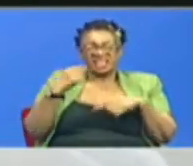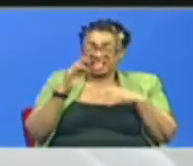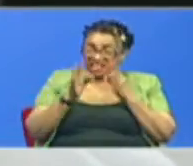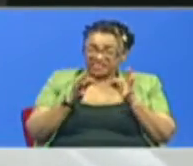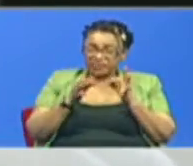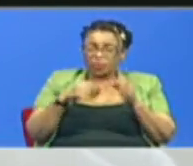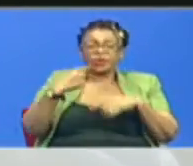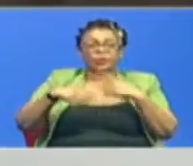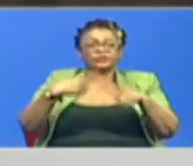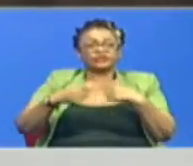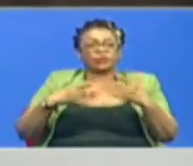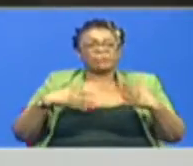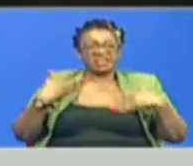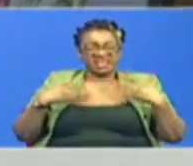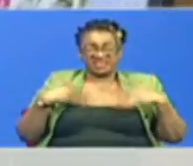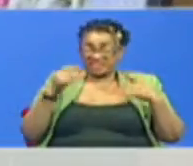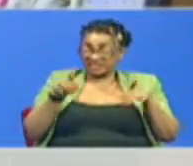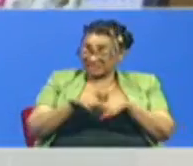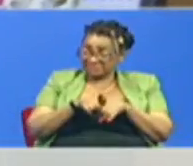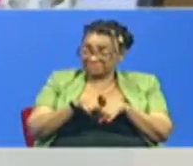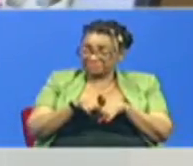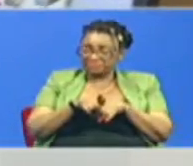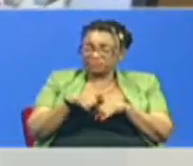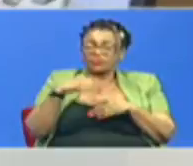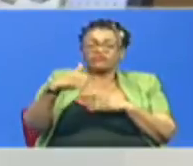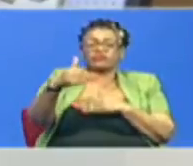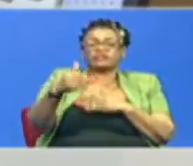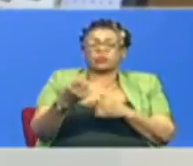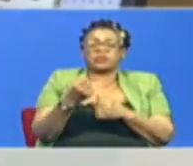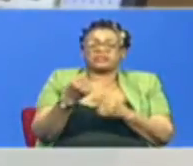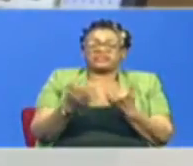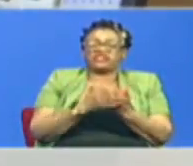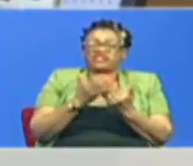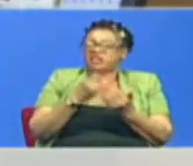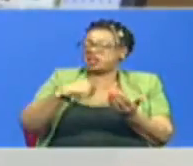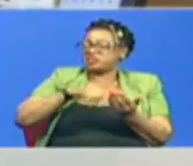future will treat us abnormally. Gabriel Kudaka, NTV.